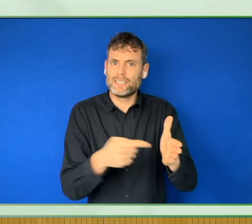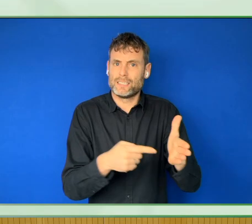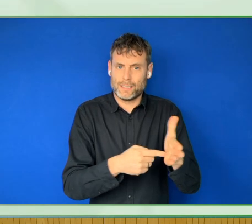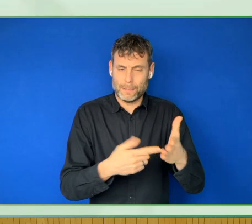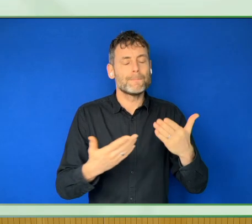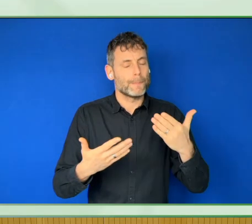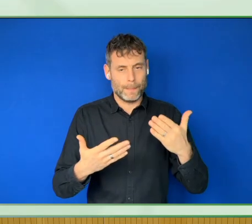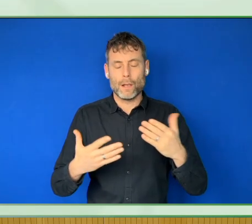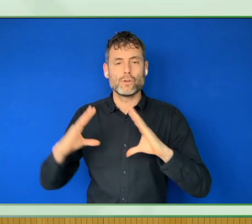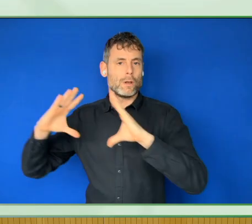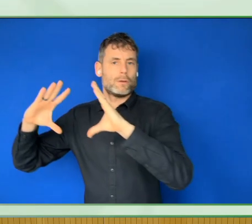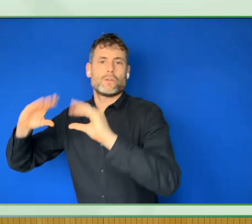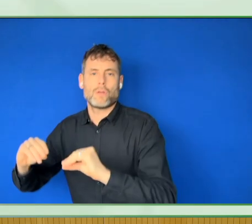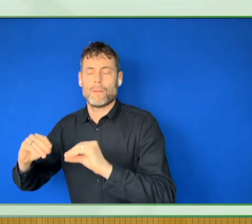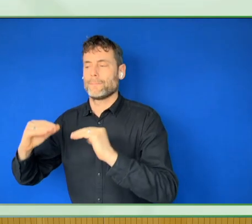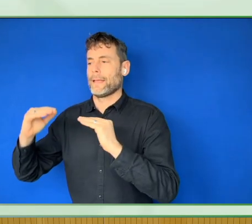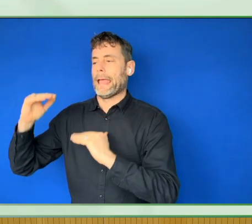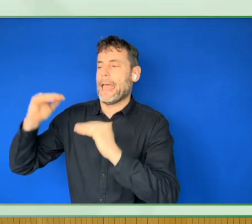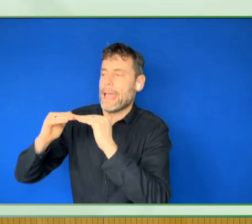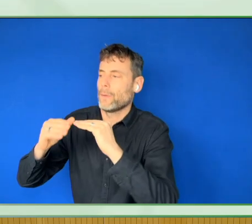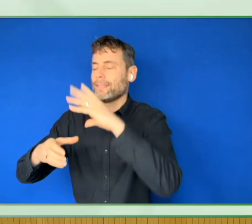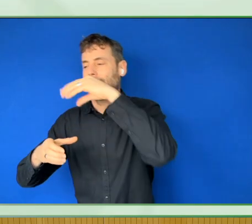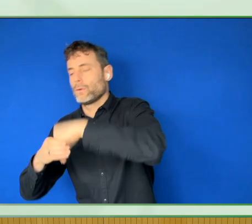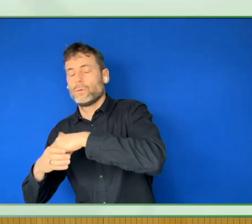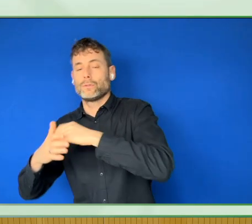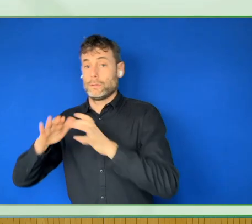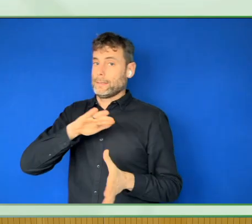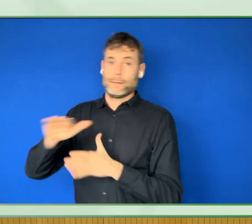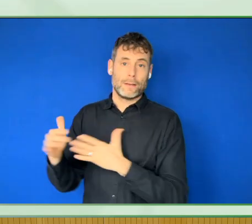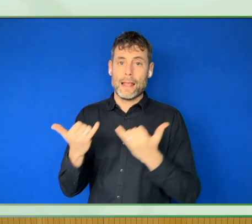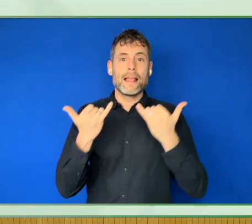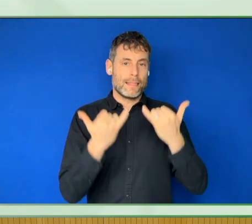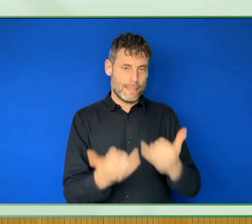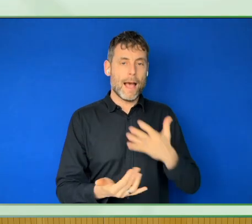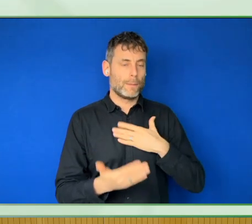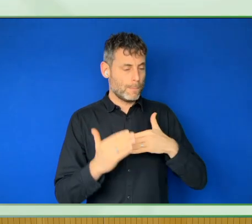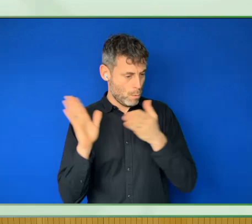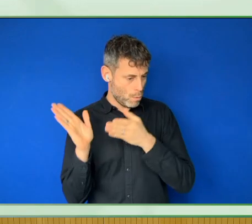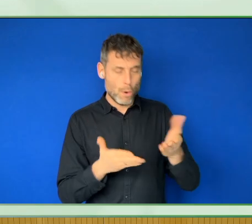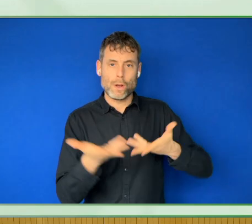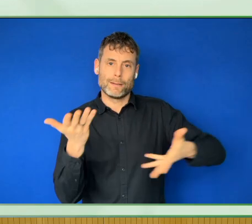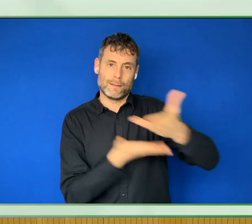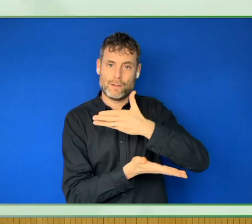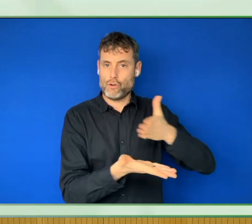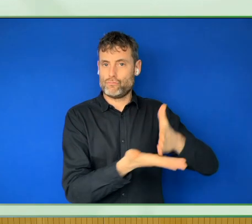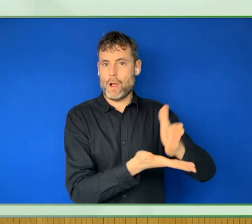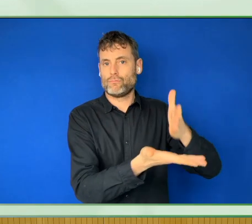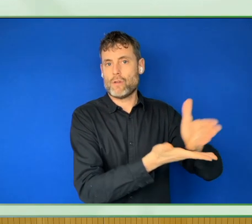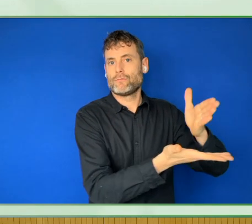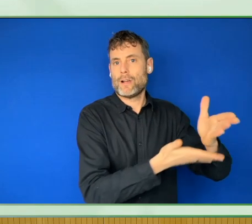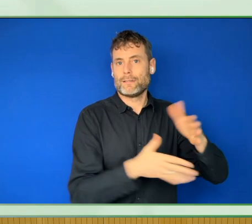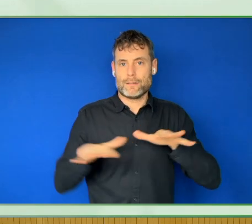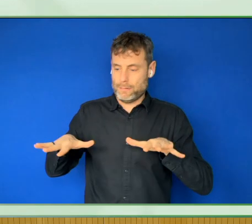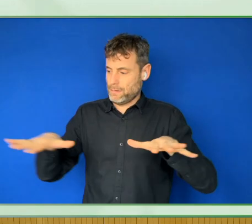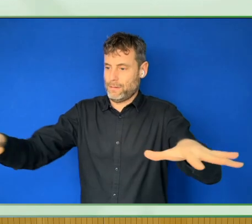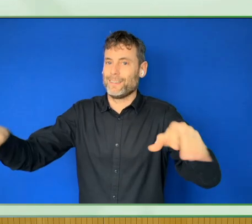the everything beyond. So I think it's a yes and to both. You stole my We're not going to get past the thunder. first question at